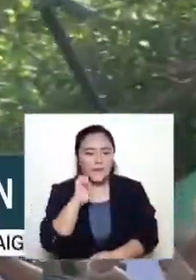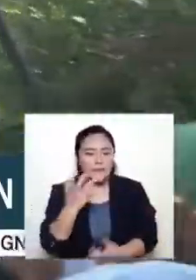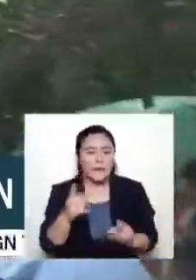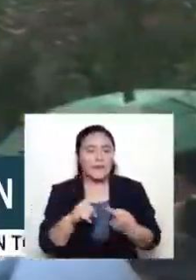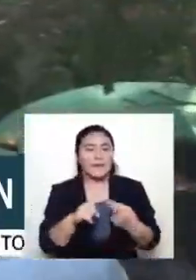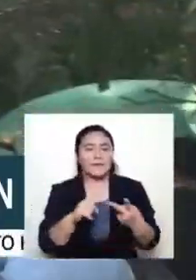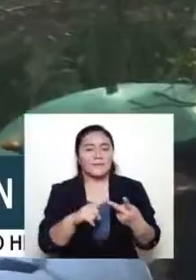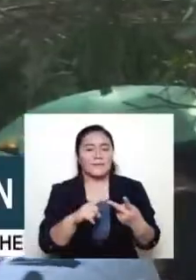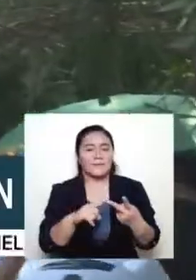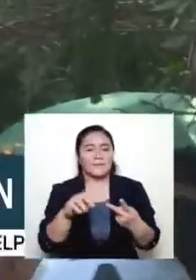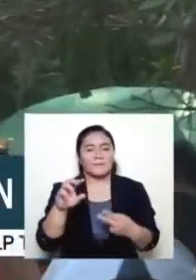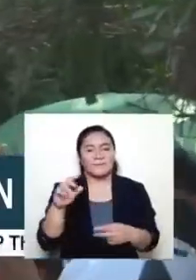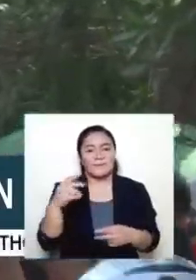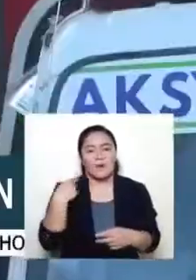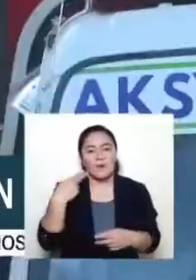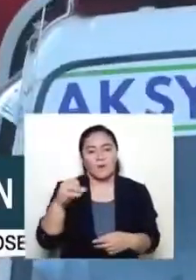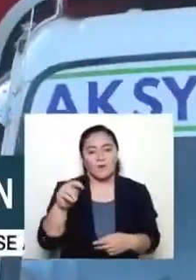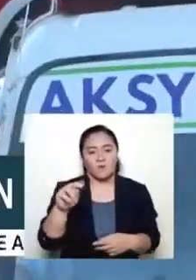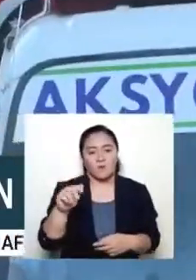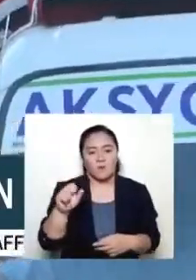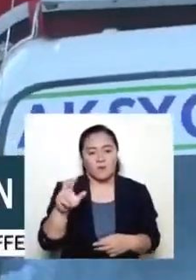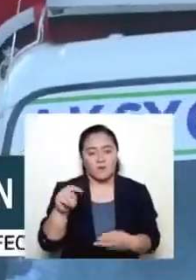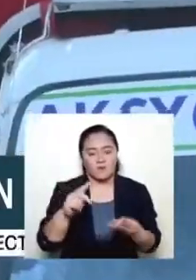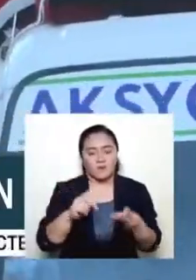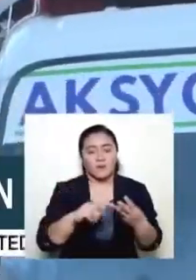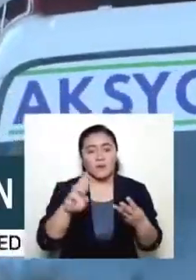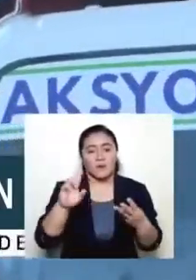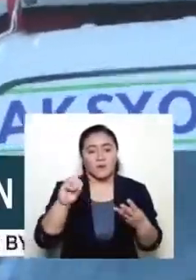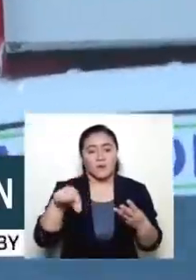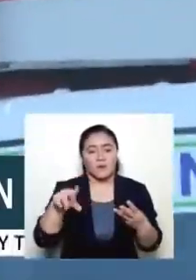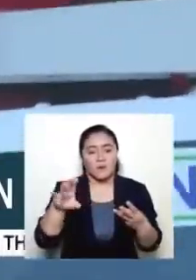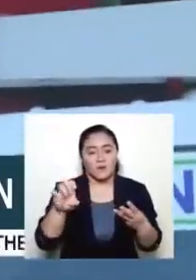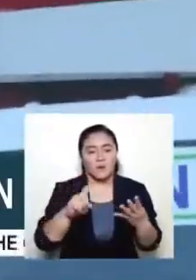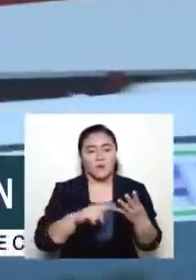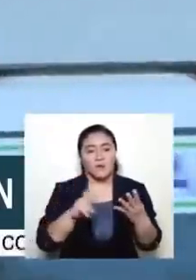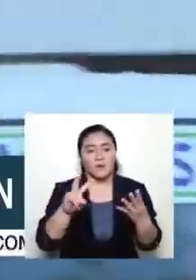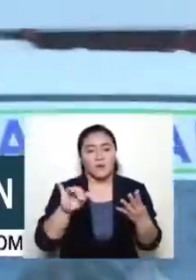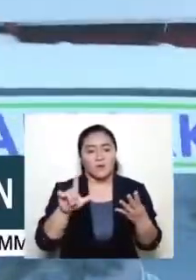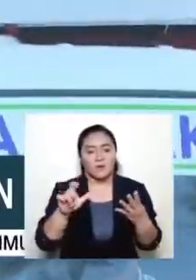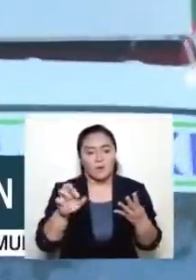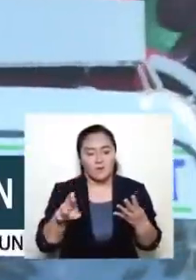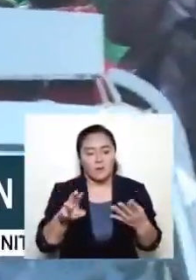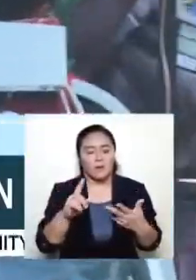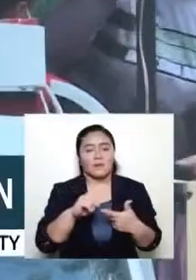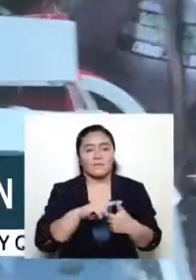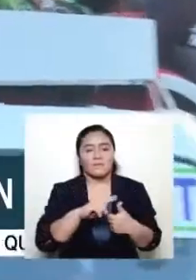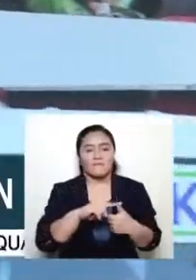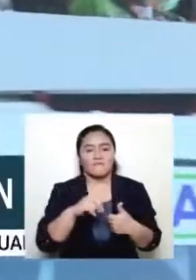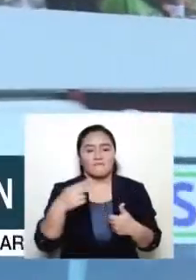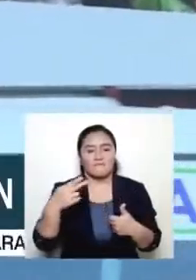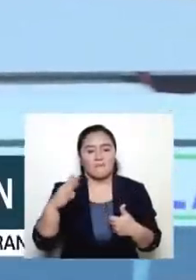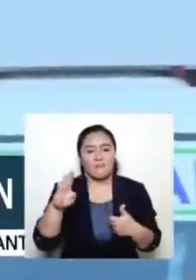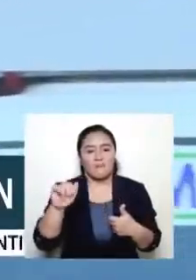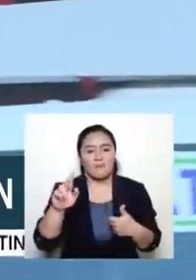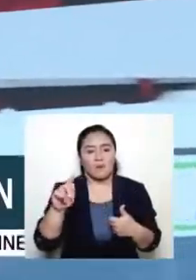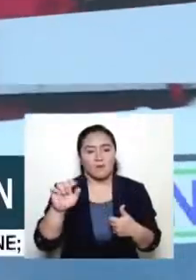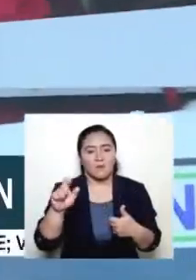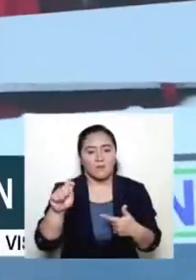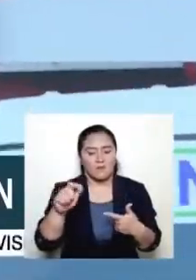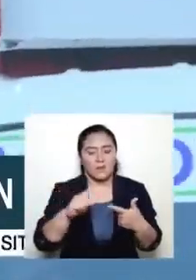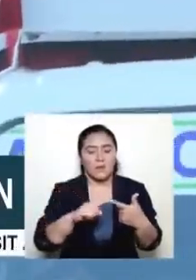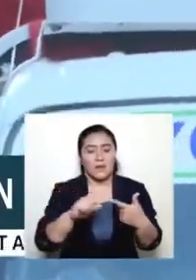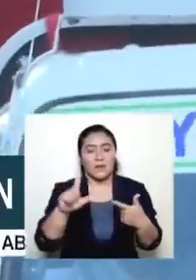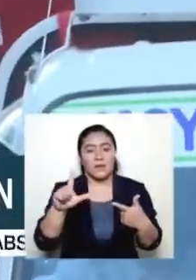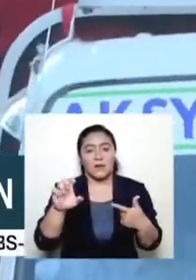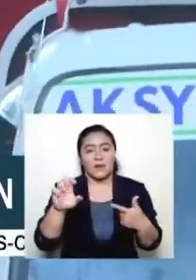Gringo Onasan, Harry Roque, Mark Villar, Larry Gadon, Herbert Bautista, and Lauren Regarda. They were also